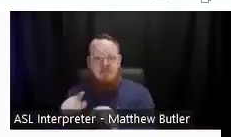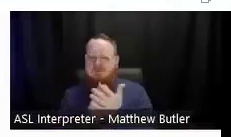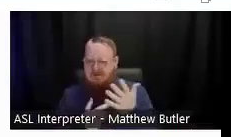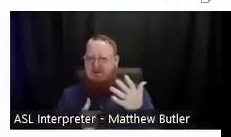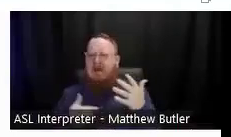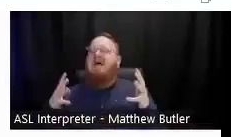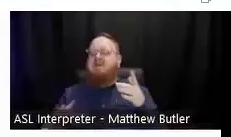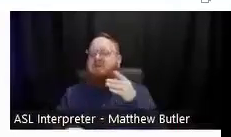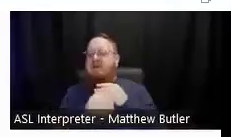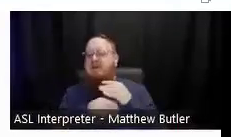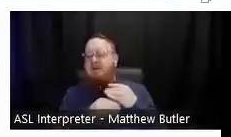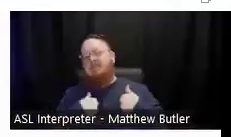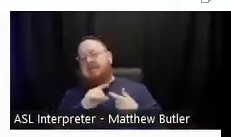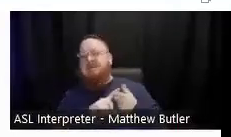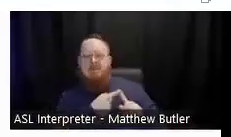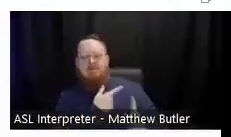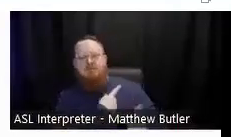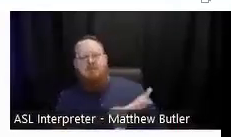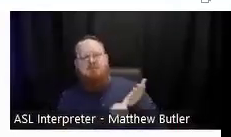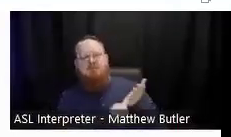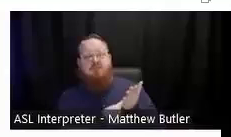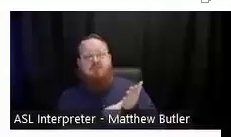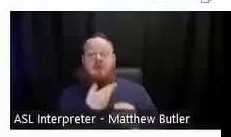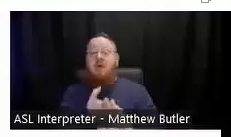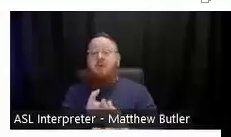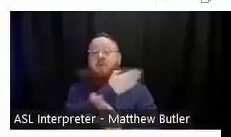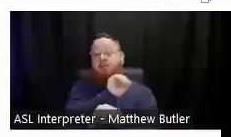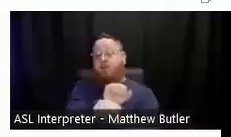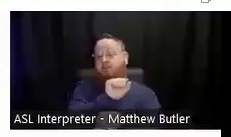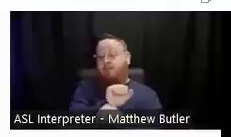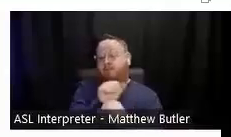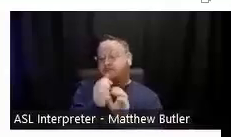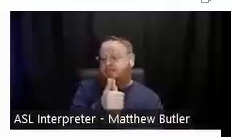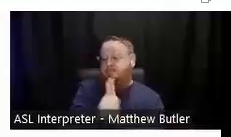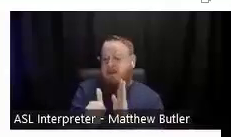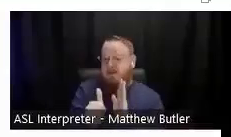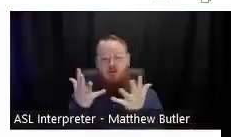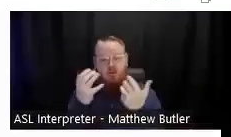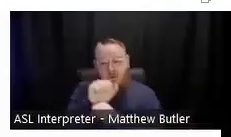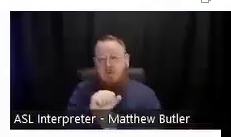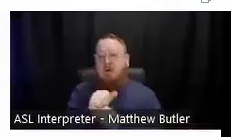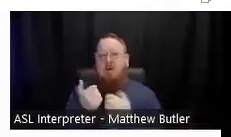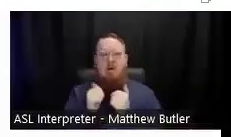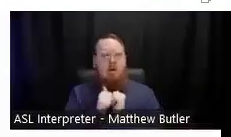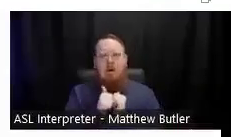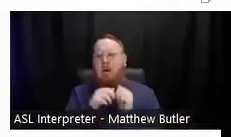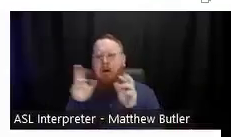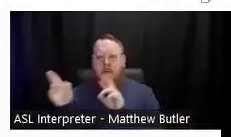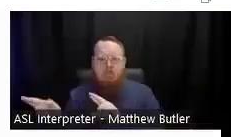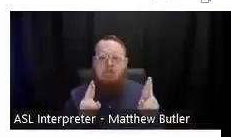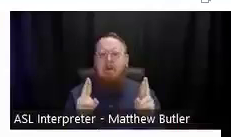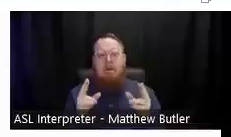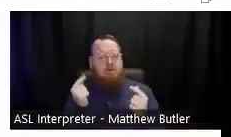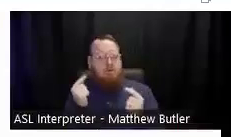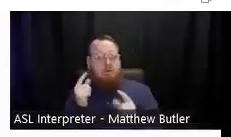friend put together. Pre-employment skills, right? Sometimes people are wanting a job and, you know, how to prepare, how to apply, how